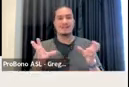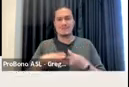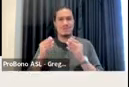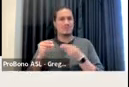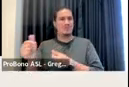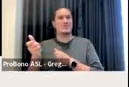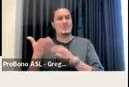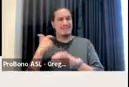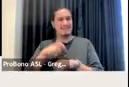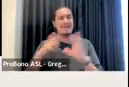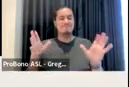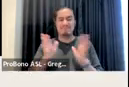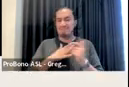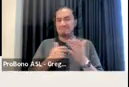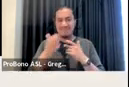Okay, there we go.